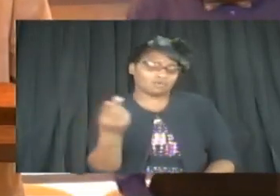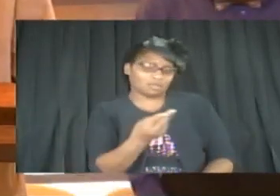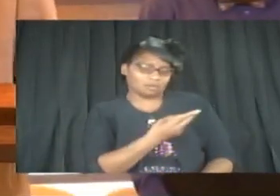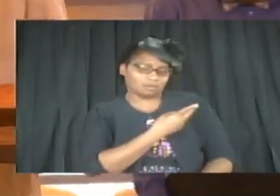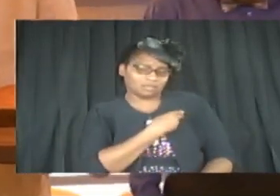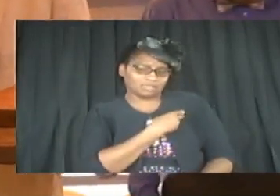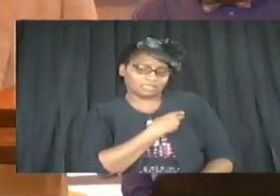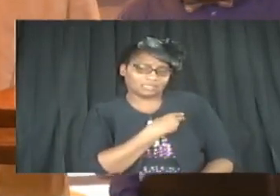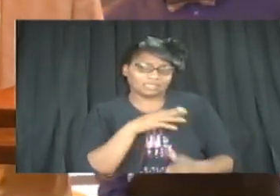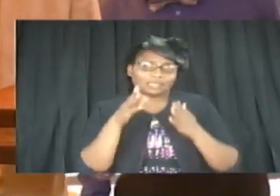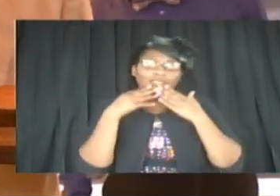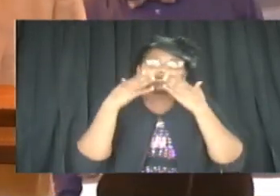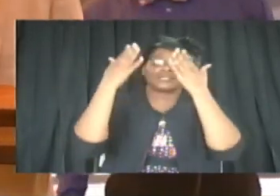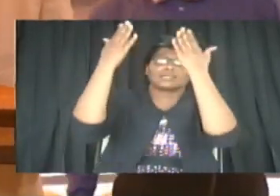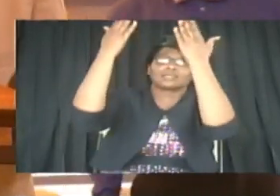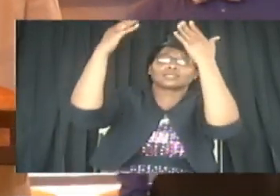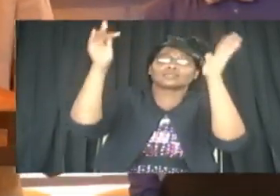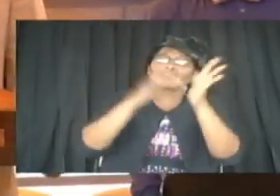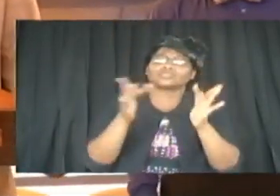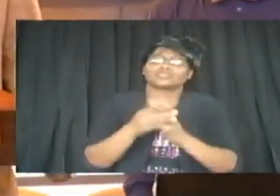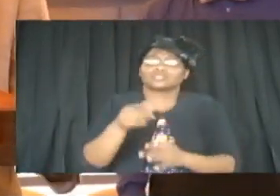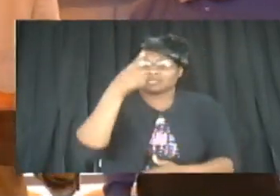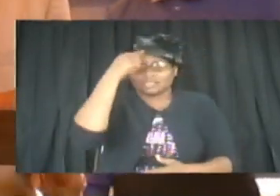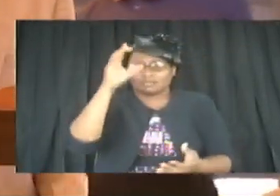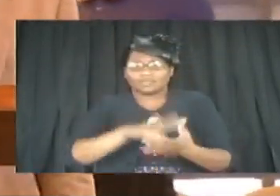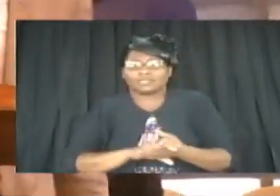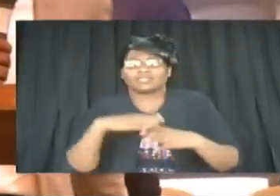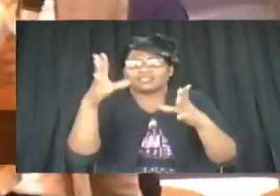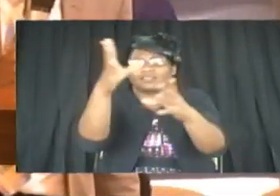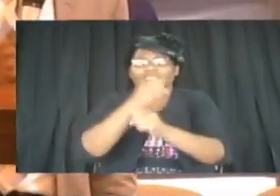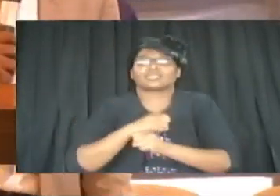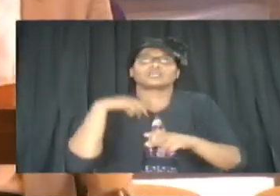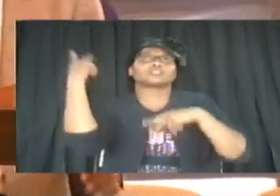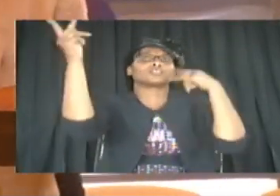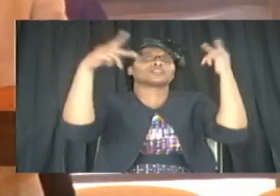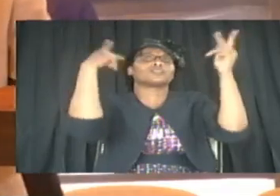Jesus. I believe we're getting the victory this morning.